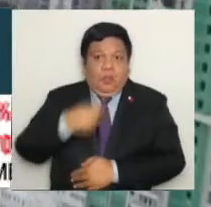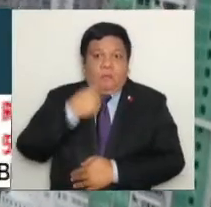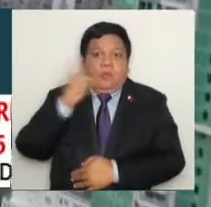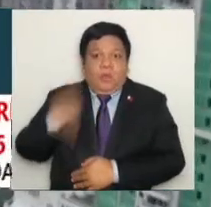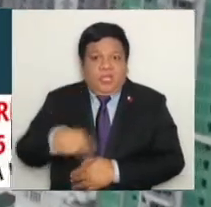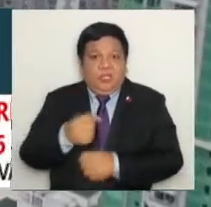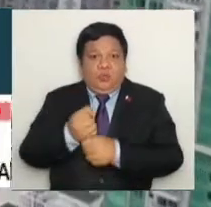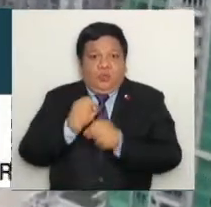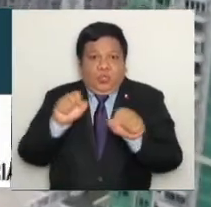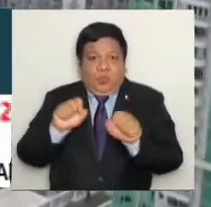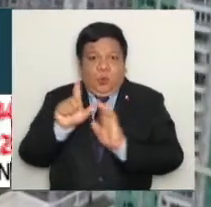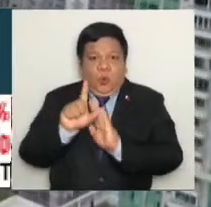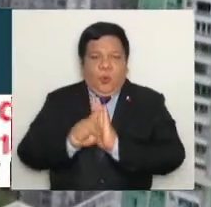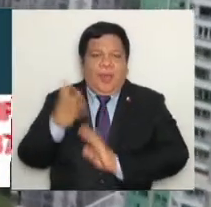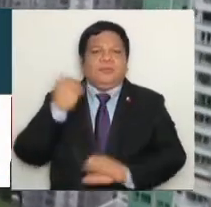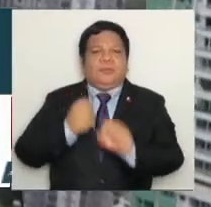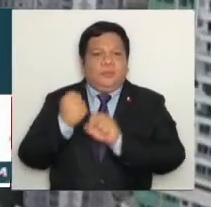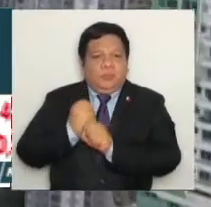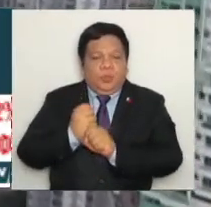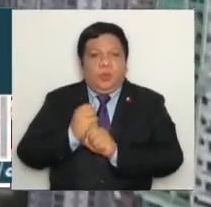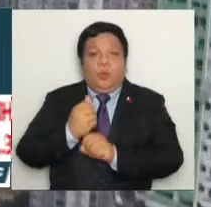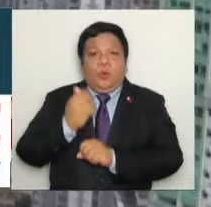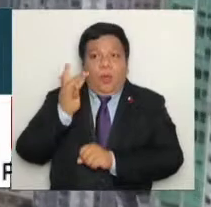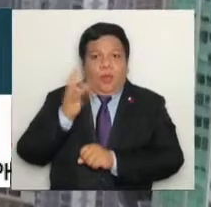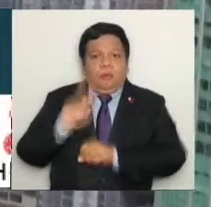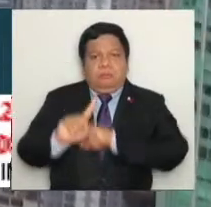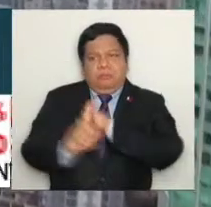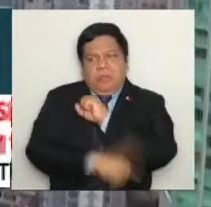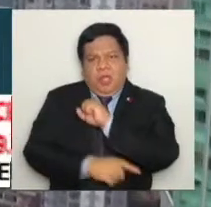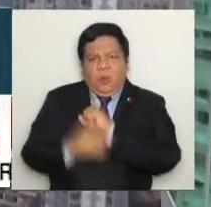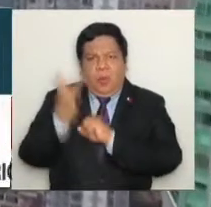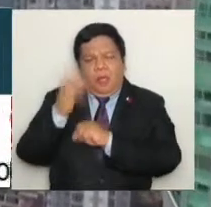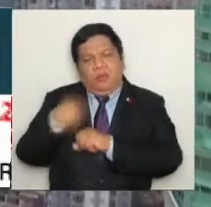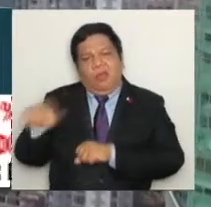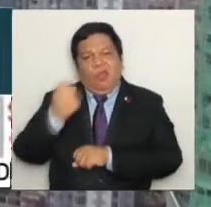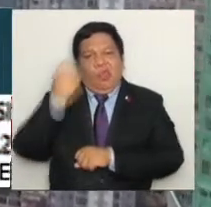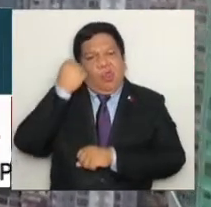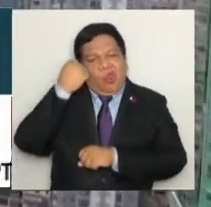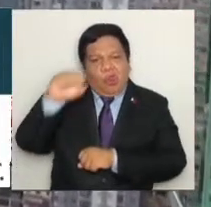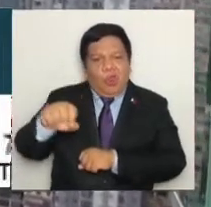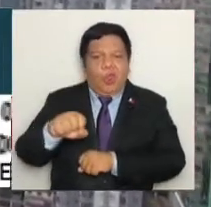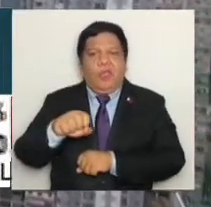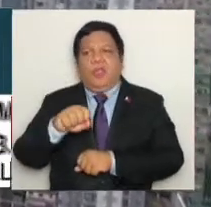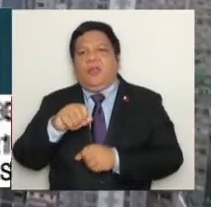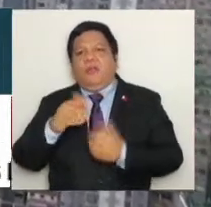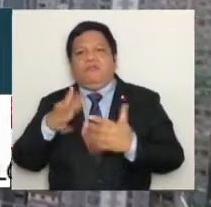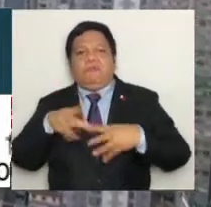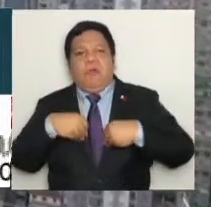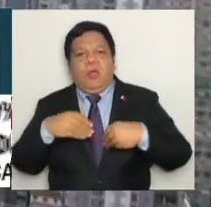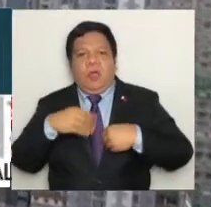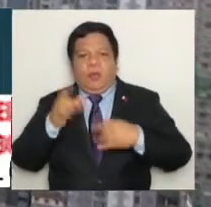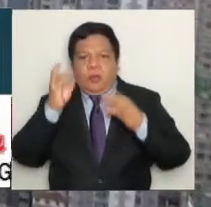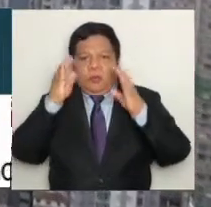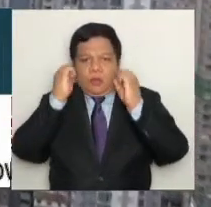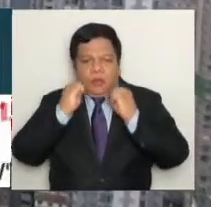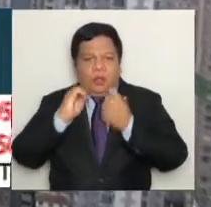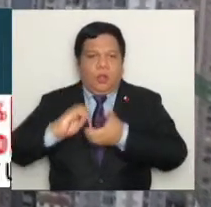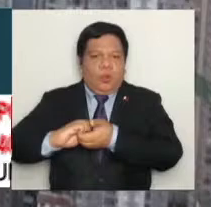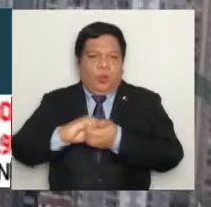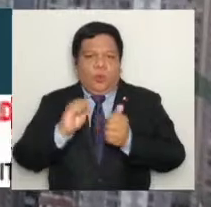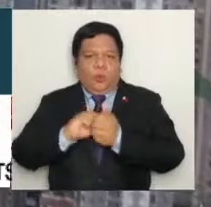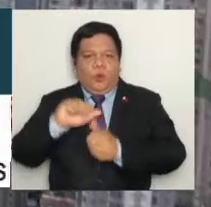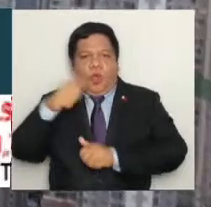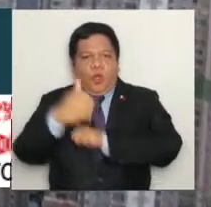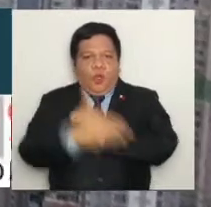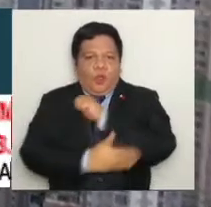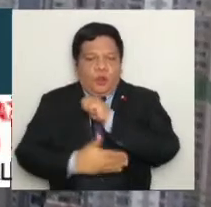year, punishing what it regards as subversion, secession, terrorism and collusion with foreign forces, with